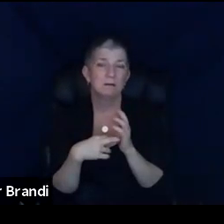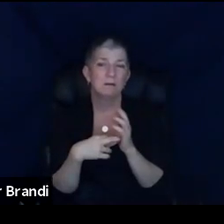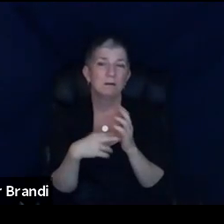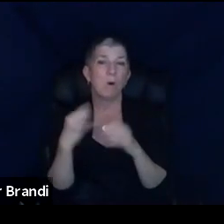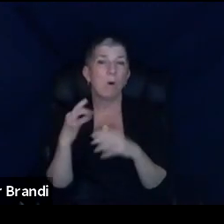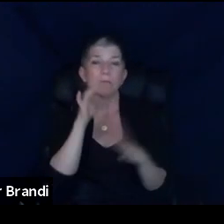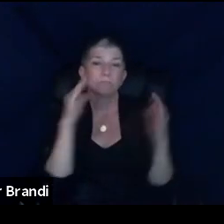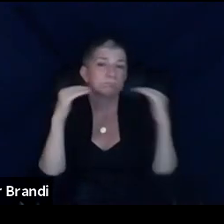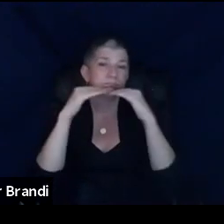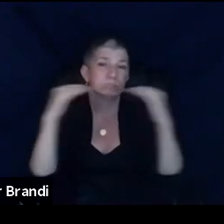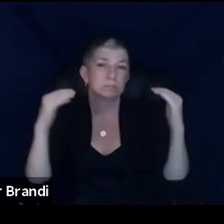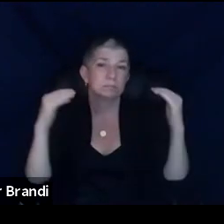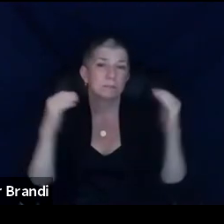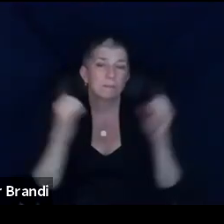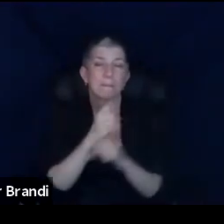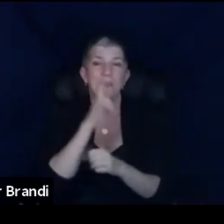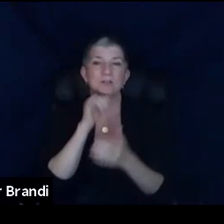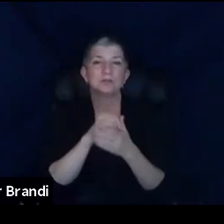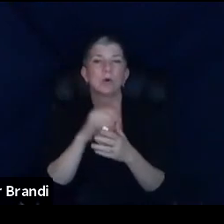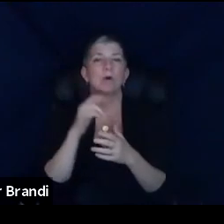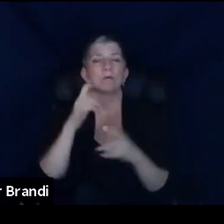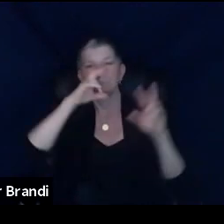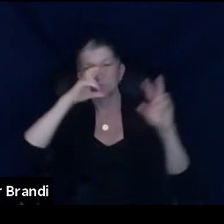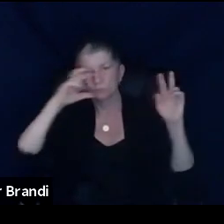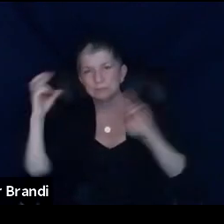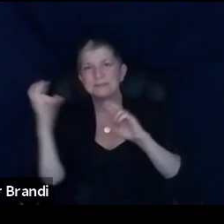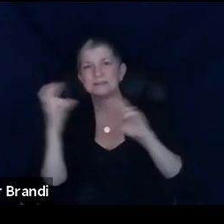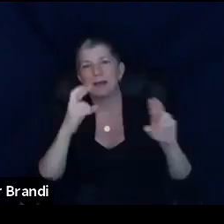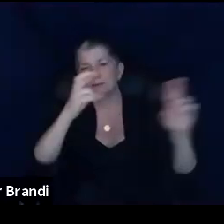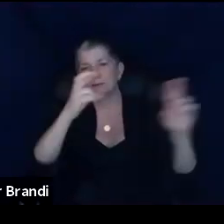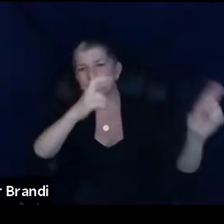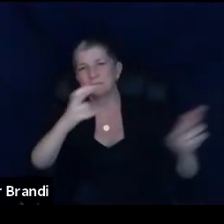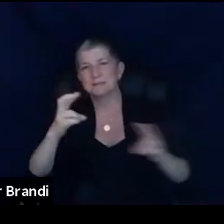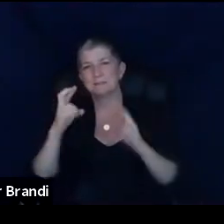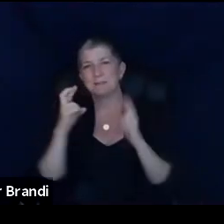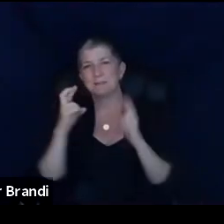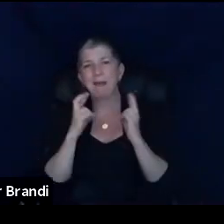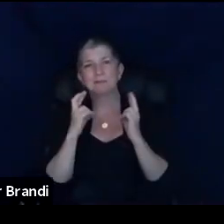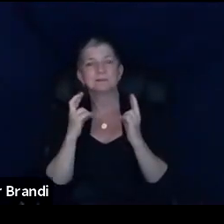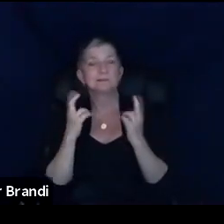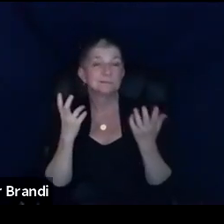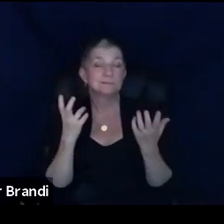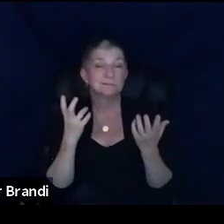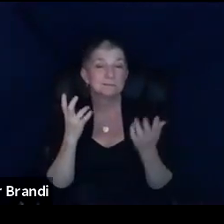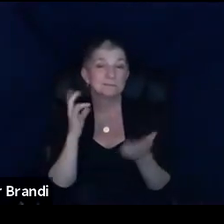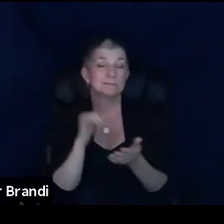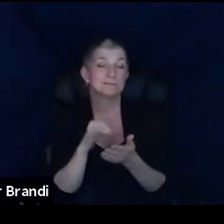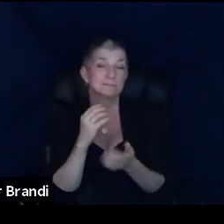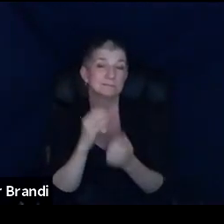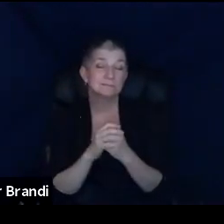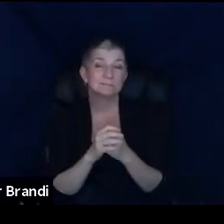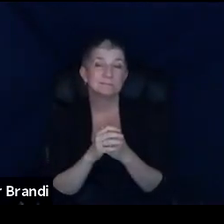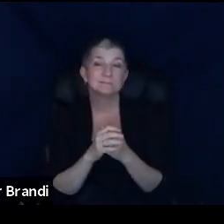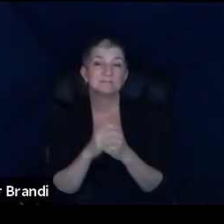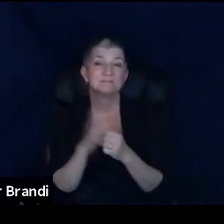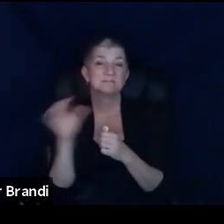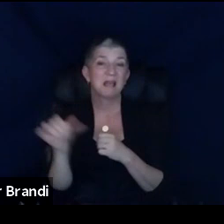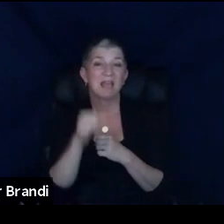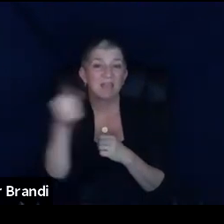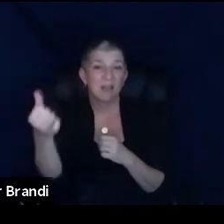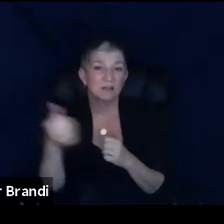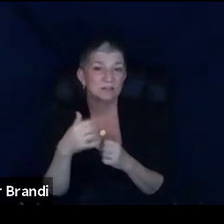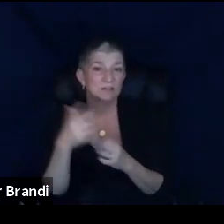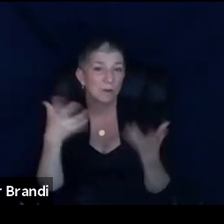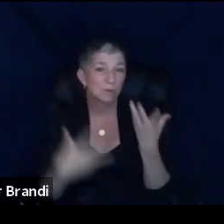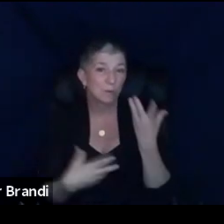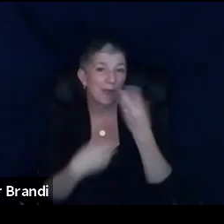all, make sure that people respect you as human no matter how they treat you during play. Is there anything else anybody wants